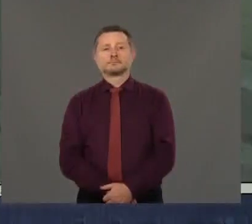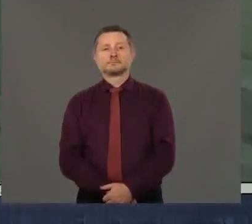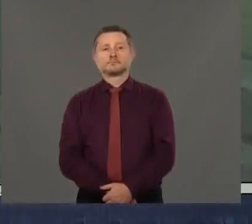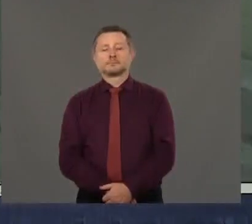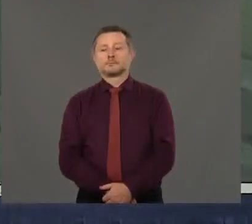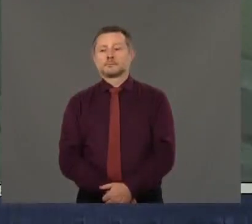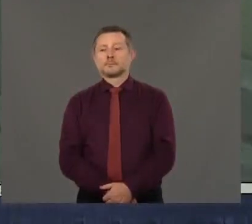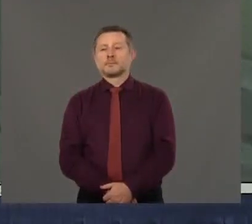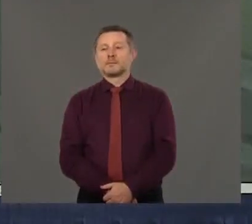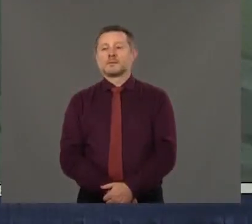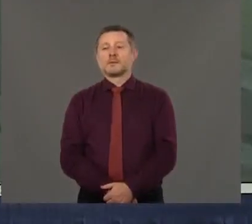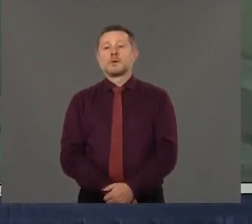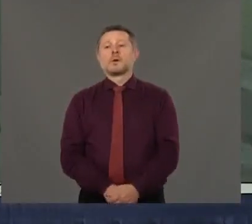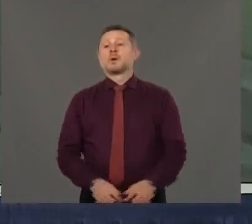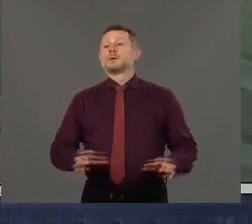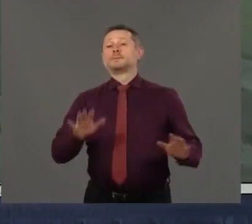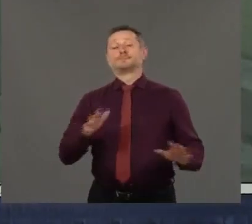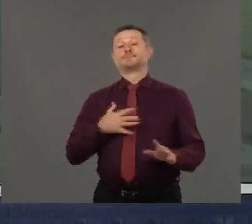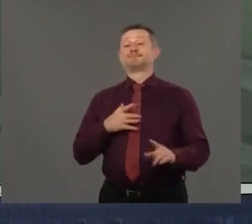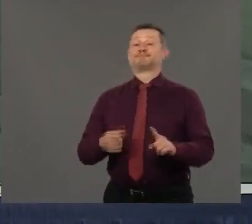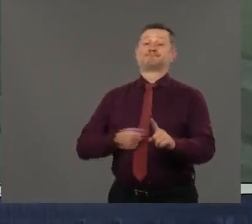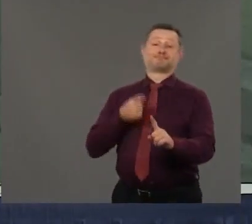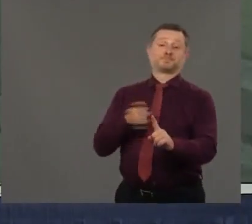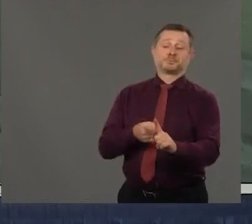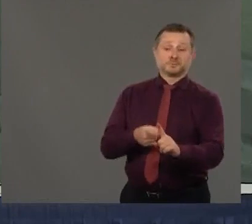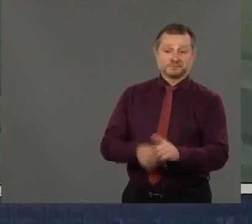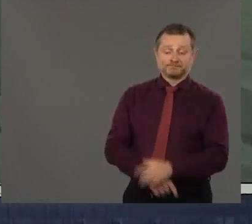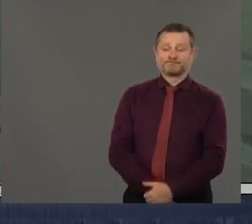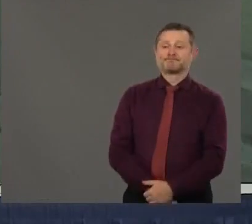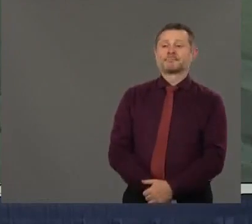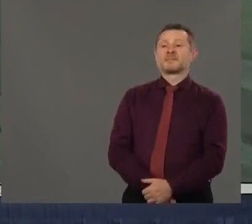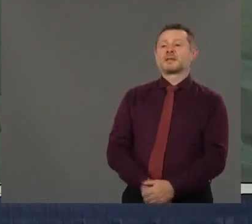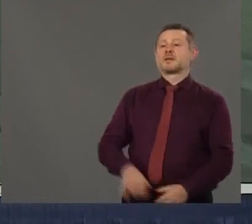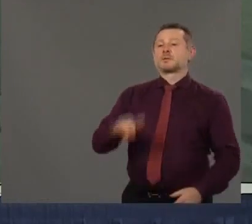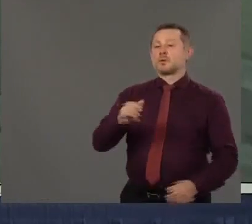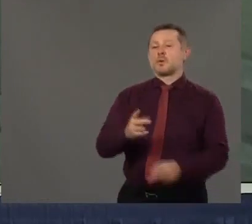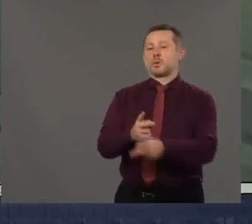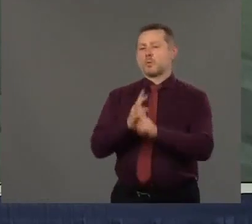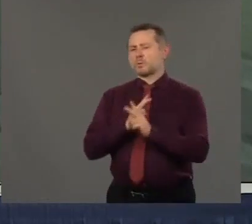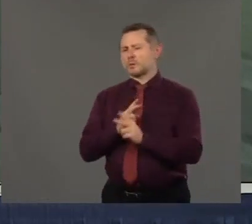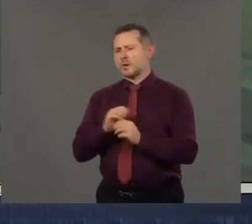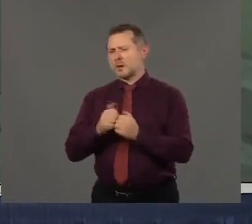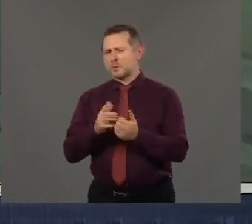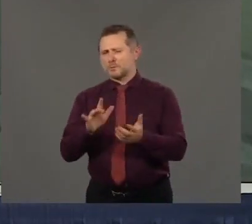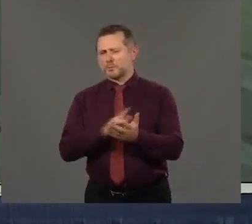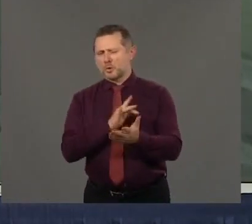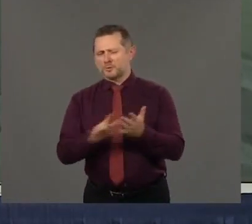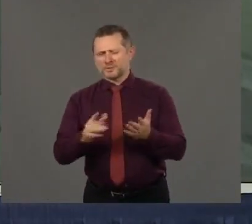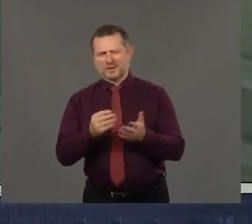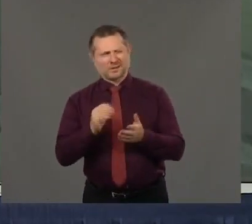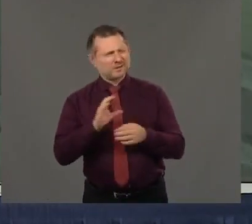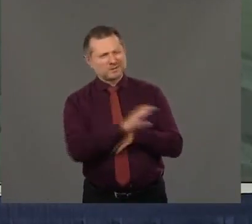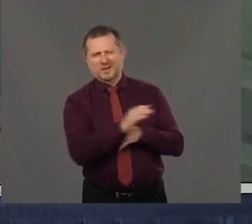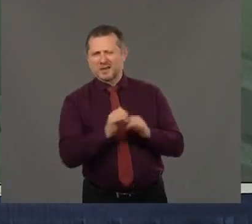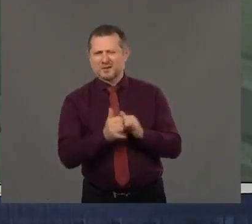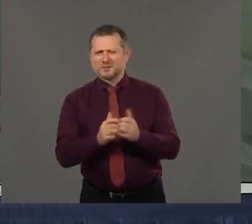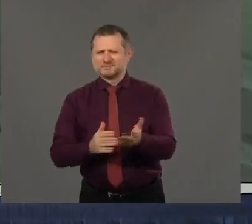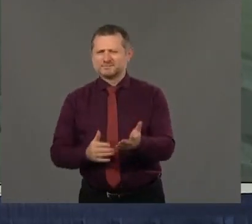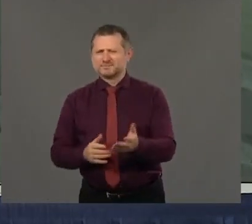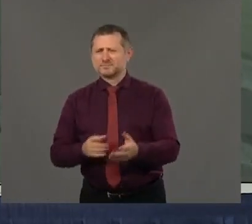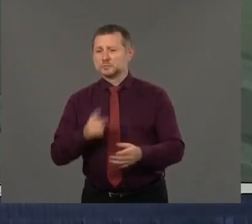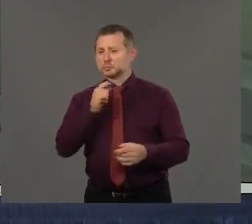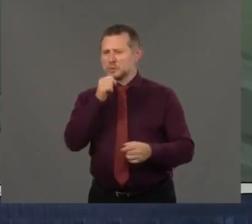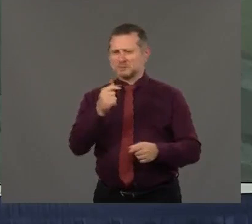Yeah, the whole thing is, what is the loan? How do you pay it back? And what is fiscally